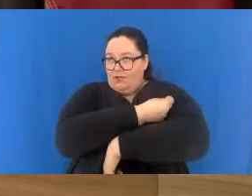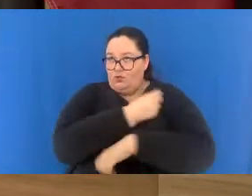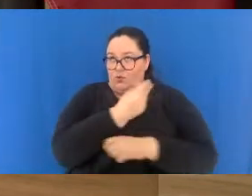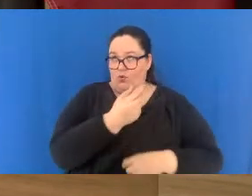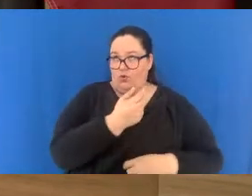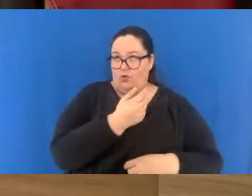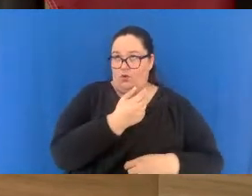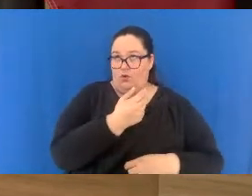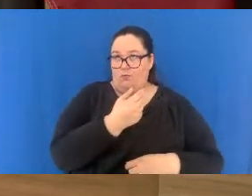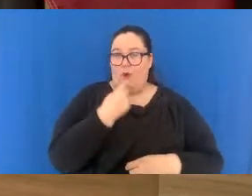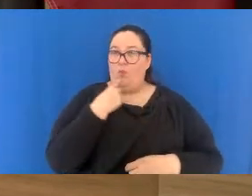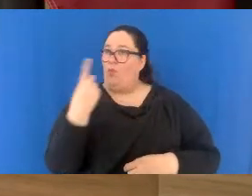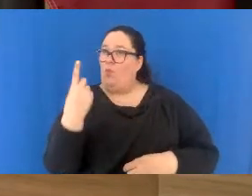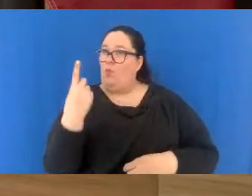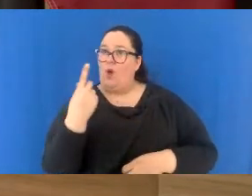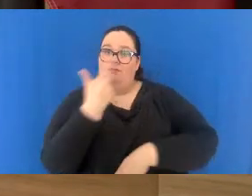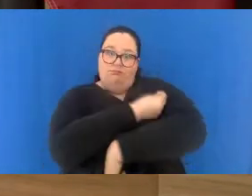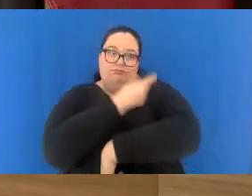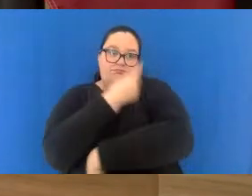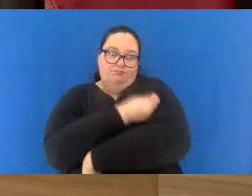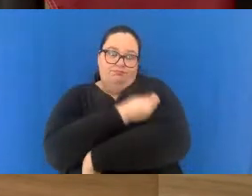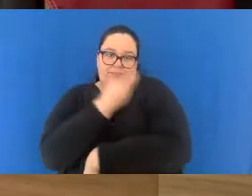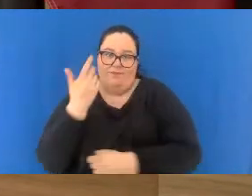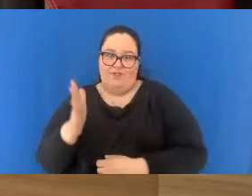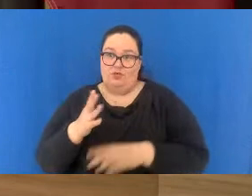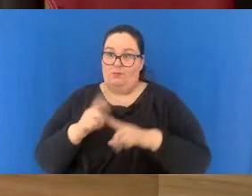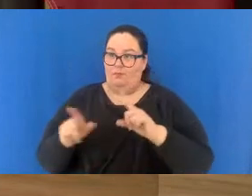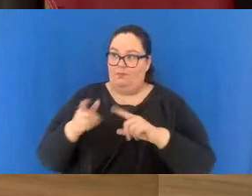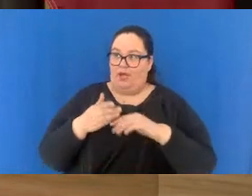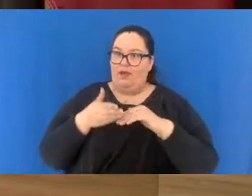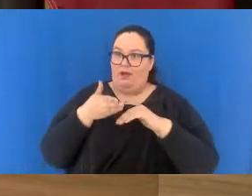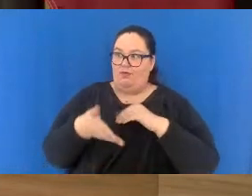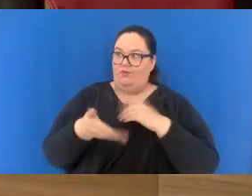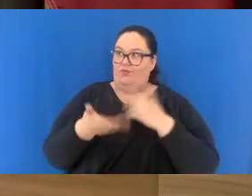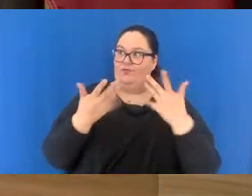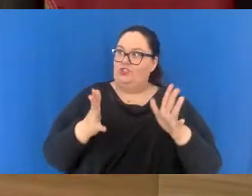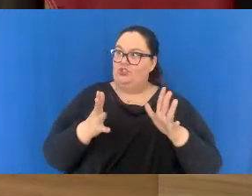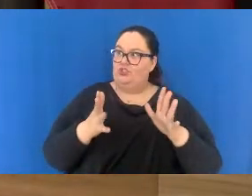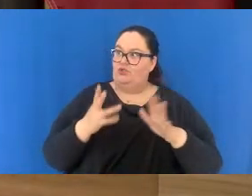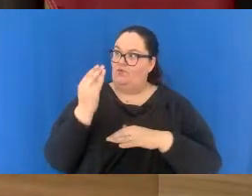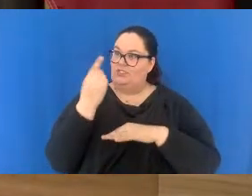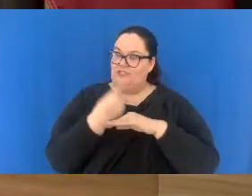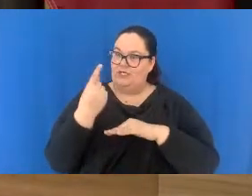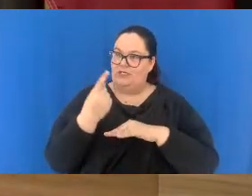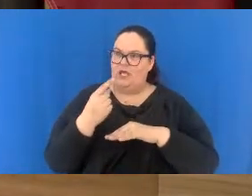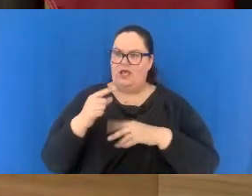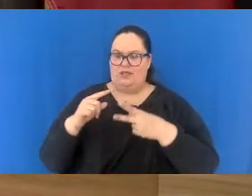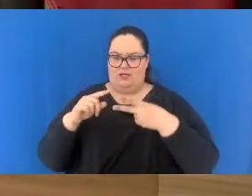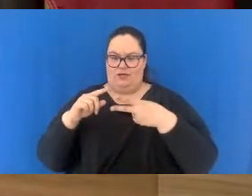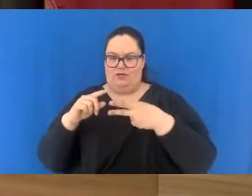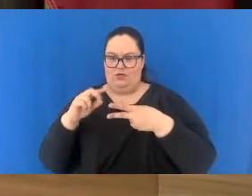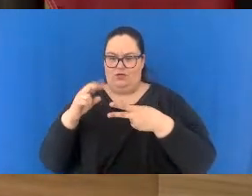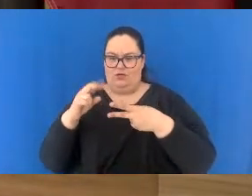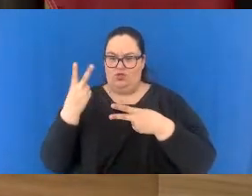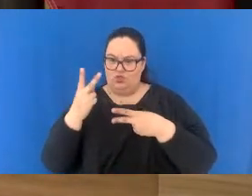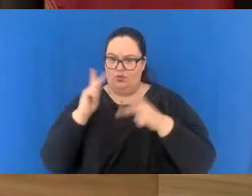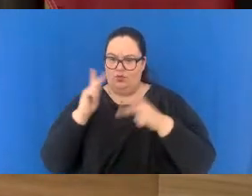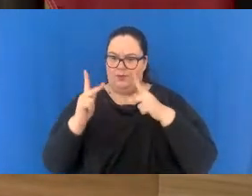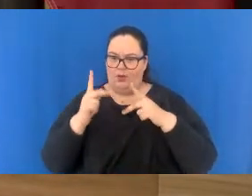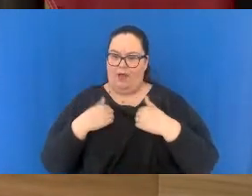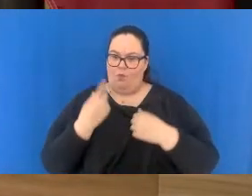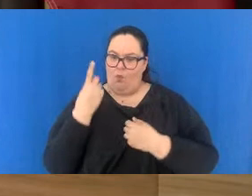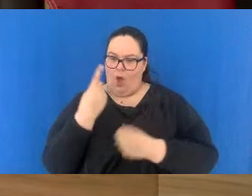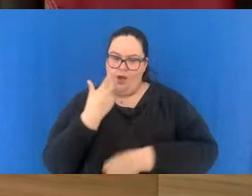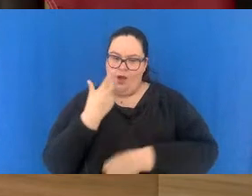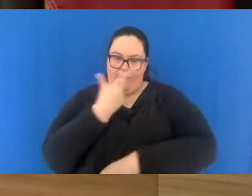with 2 doses and was 14 to 21 days post that. And the other 2 had only been partially vaccinated, meaning they had 1 dose